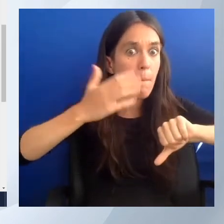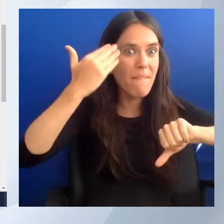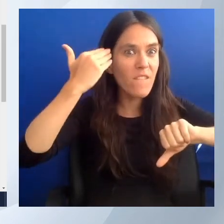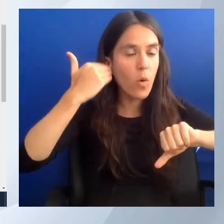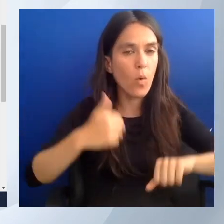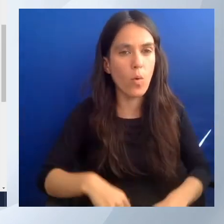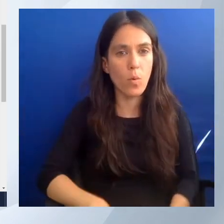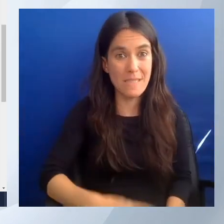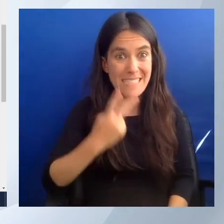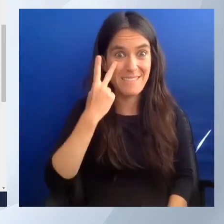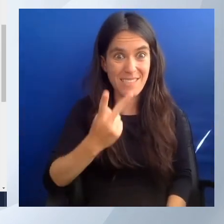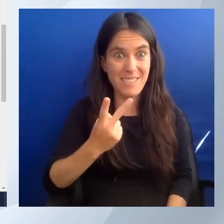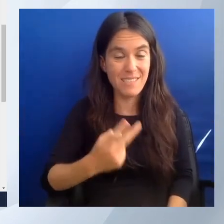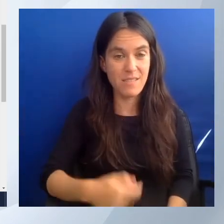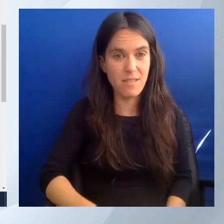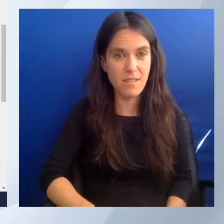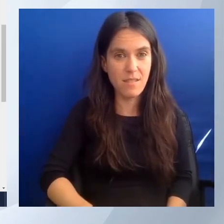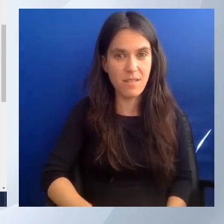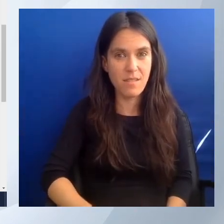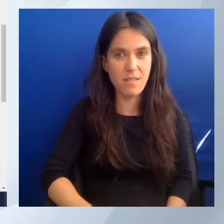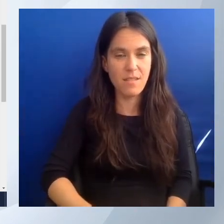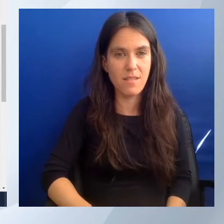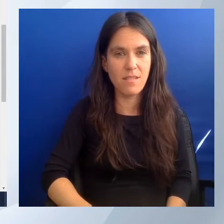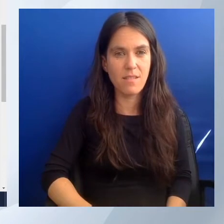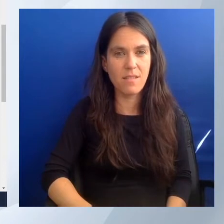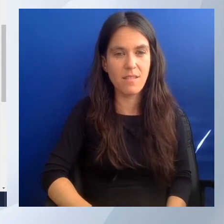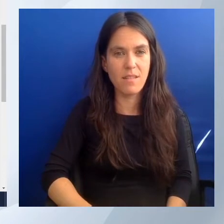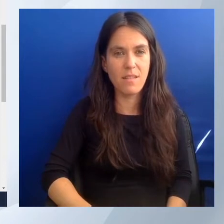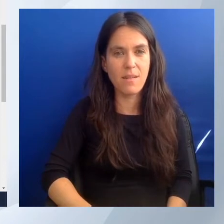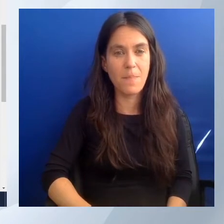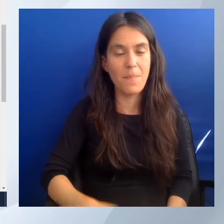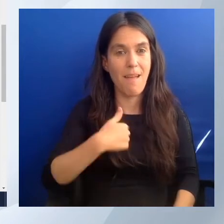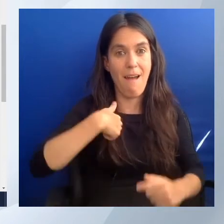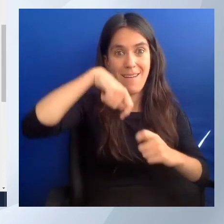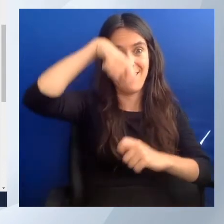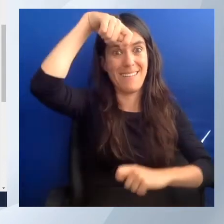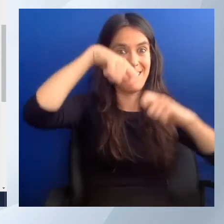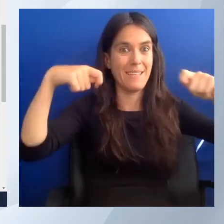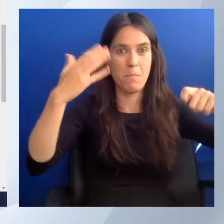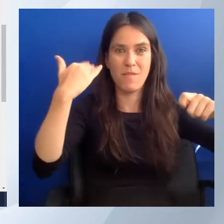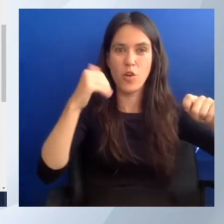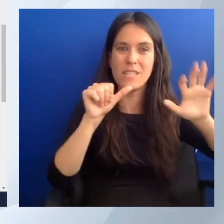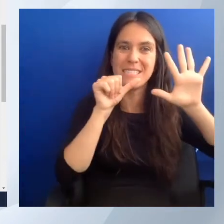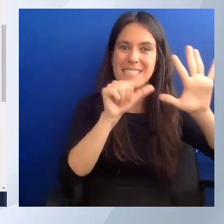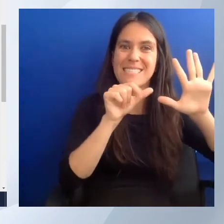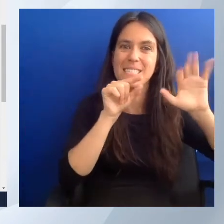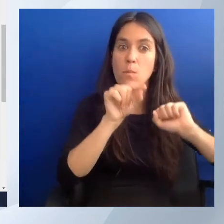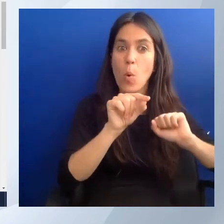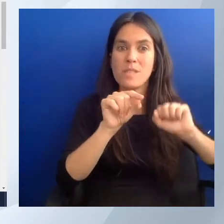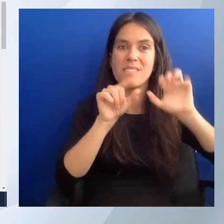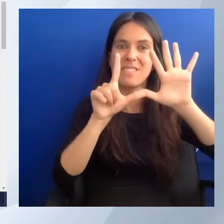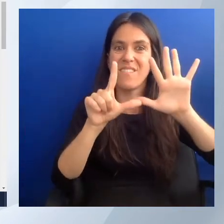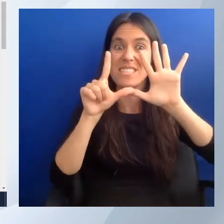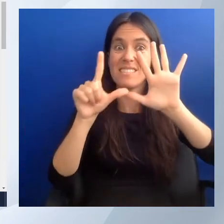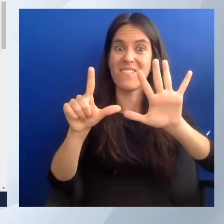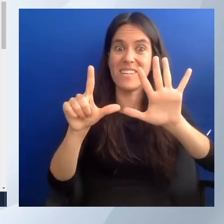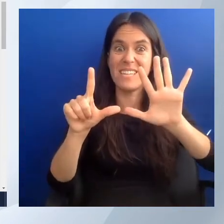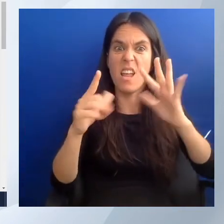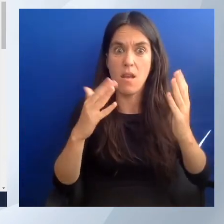See? When I measured it in my original model, it was 6.77%. Now it's